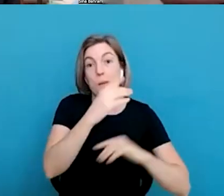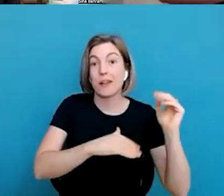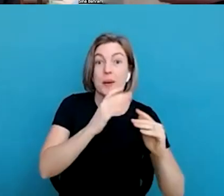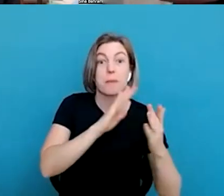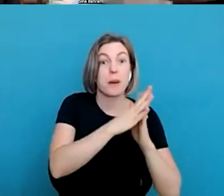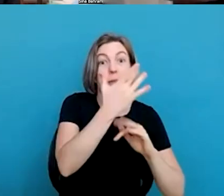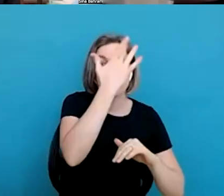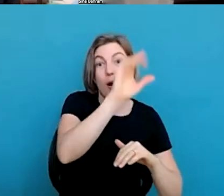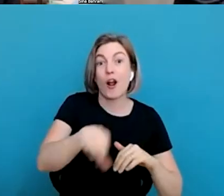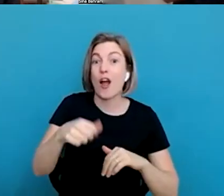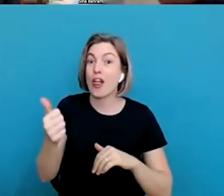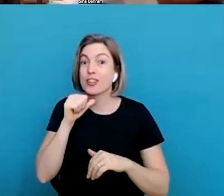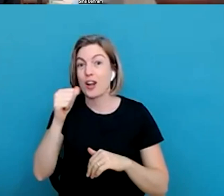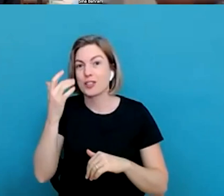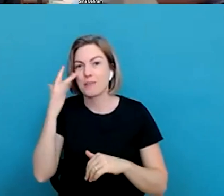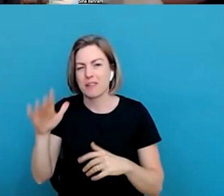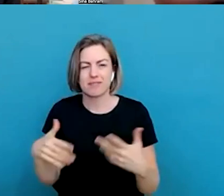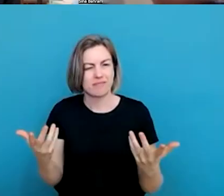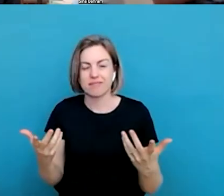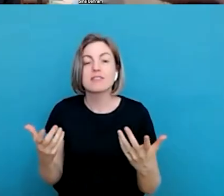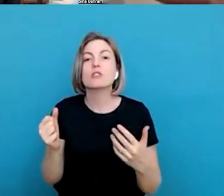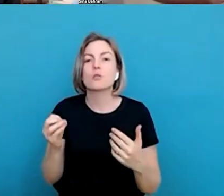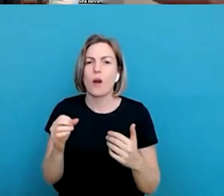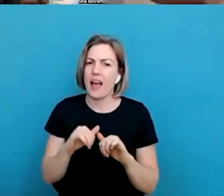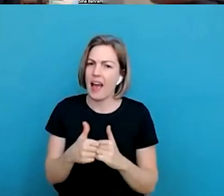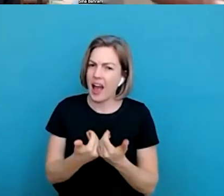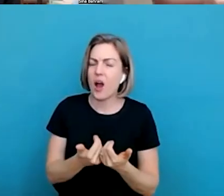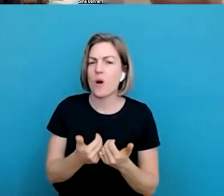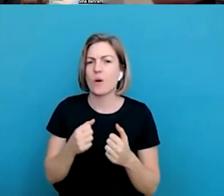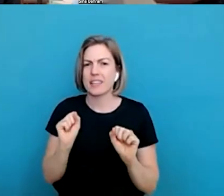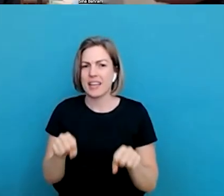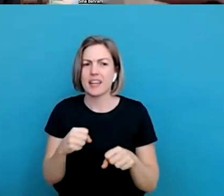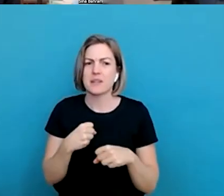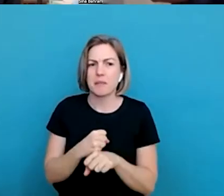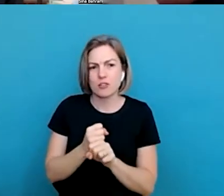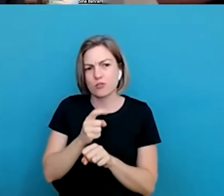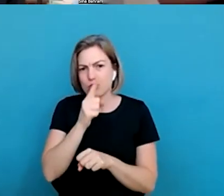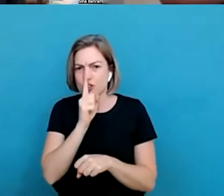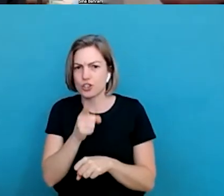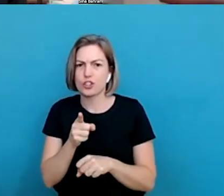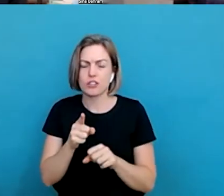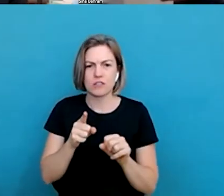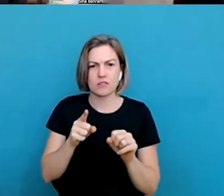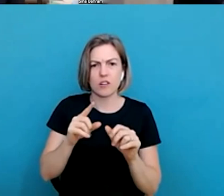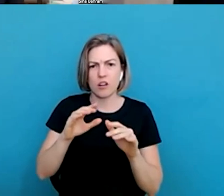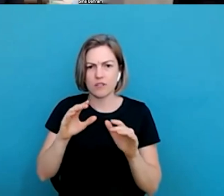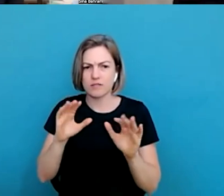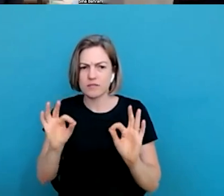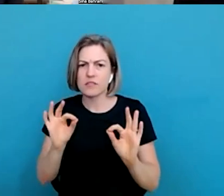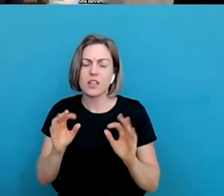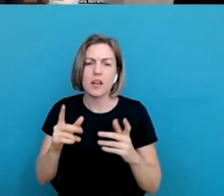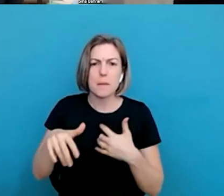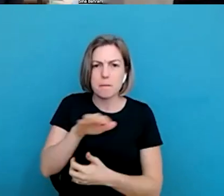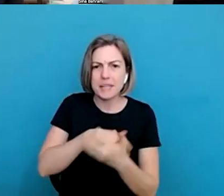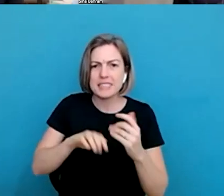and another one is not going to be. So what do we do about graceful degradation really comes into play. And what do we do about mixed